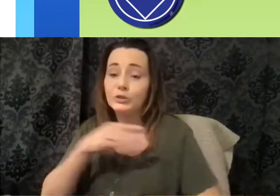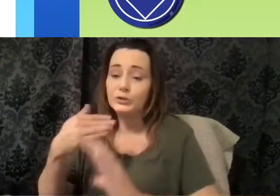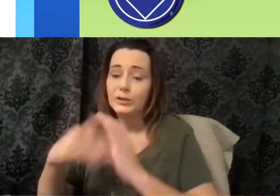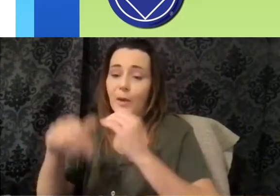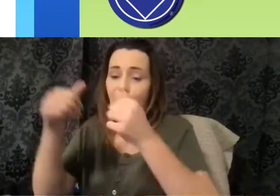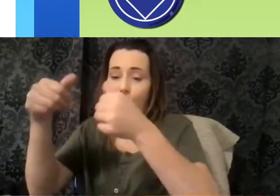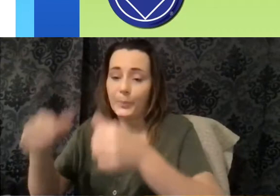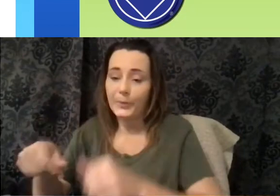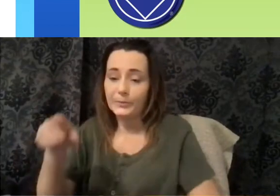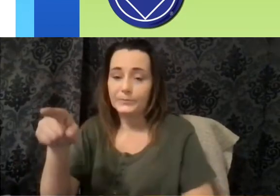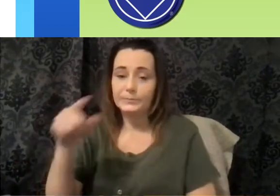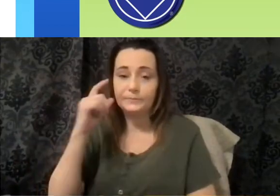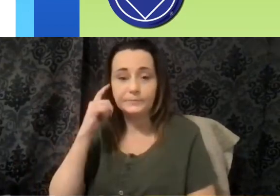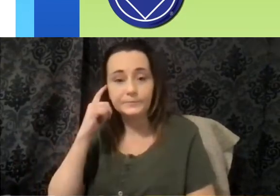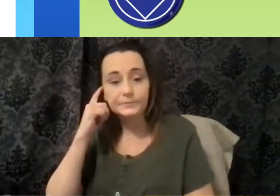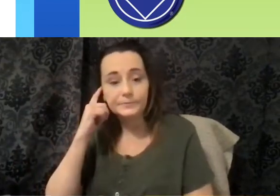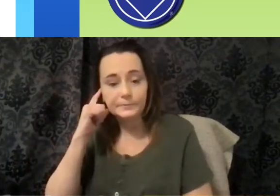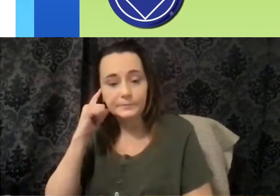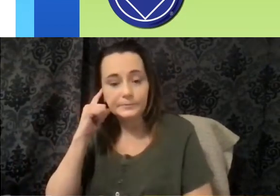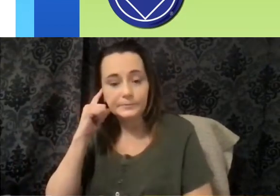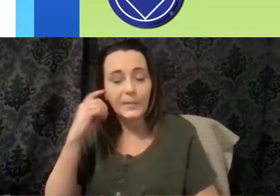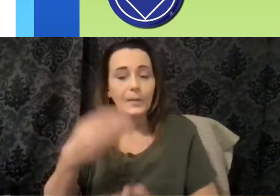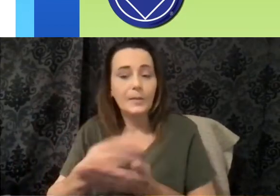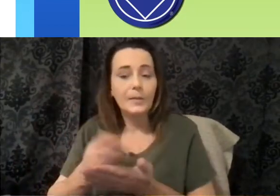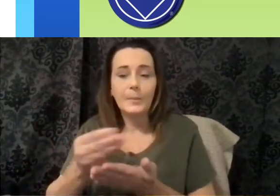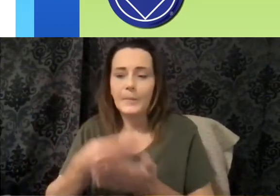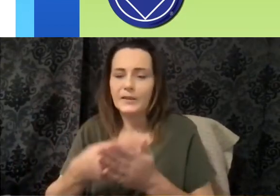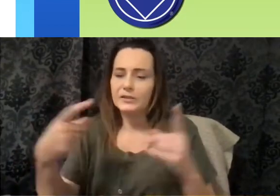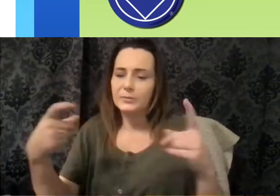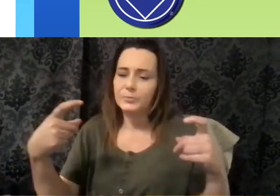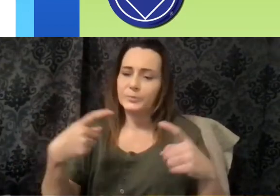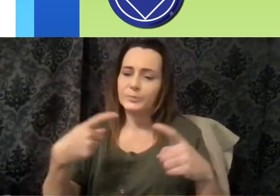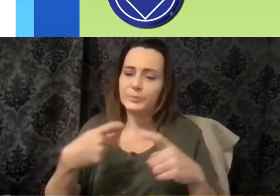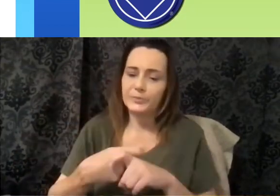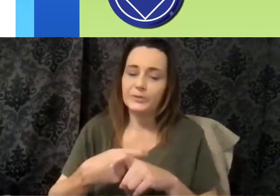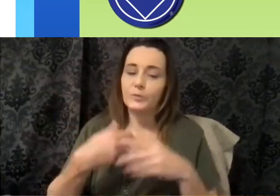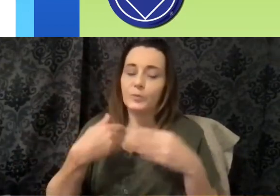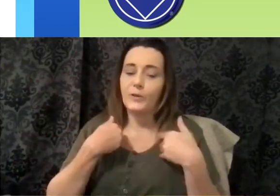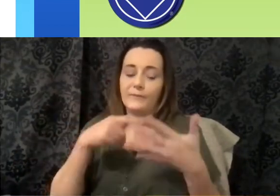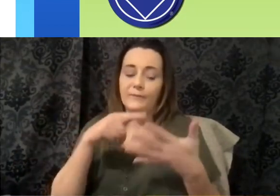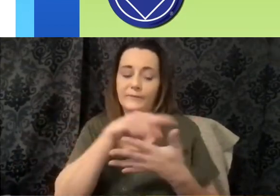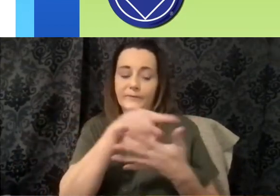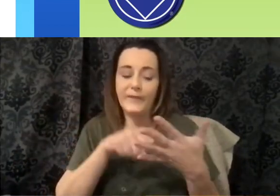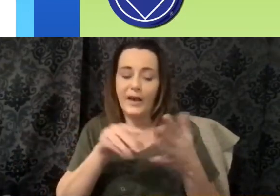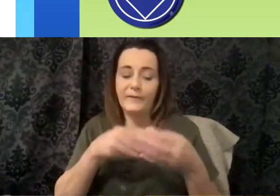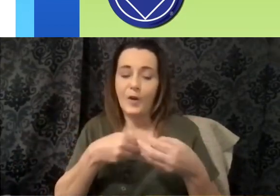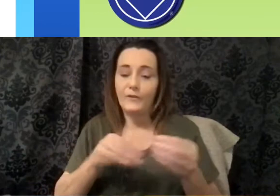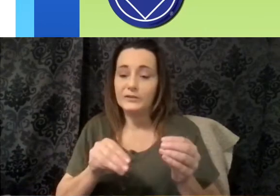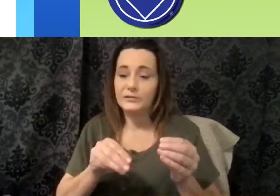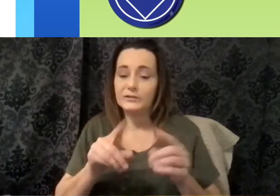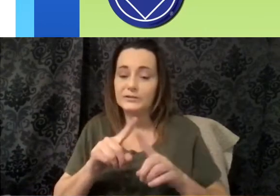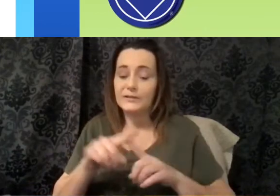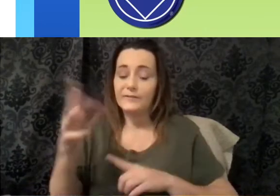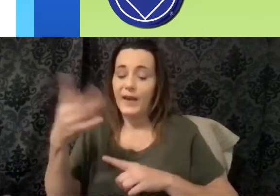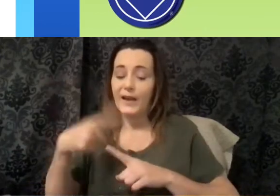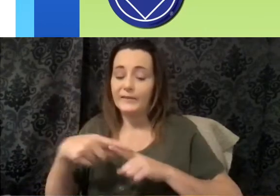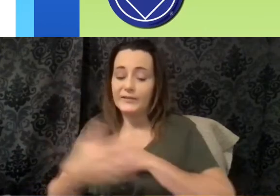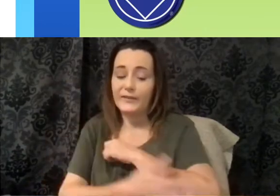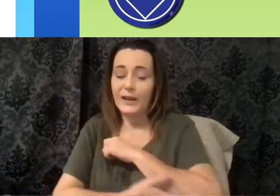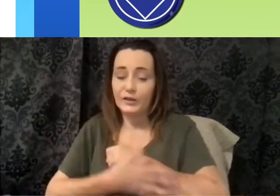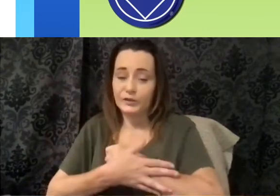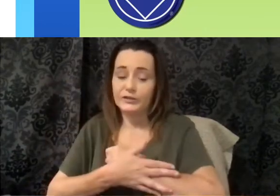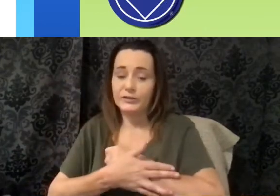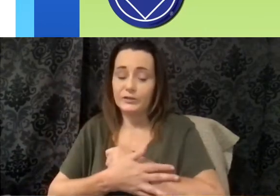So it's the budget's quite complex. We have 5 offices in 5 different countries with